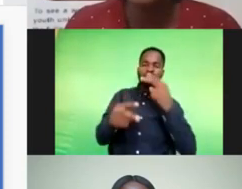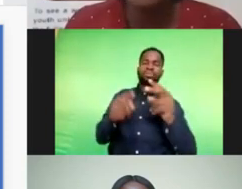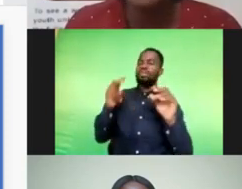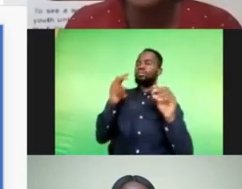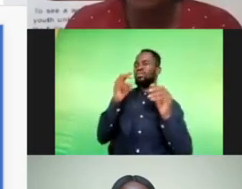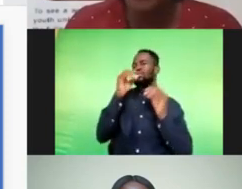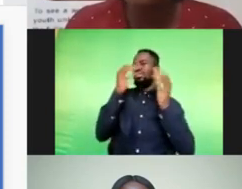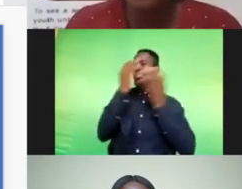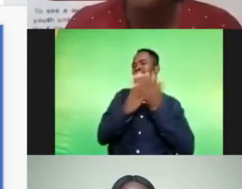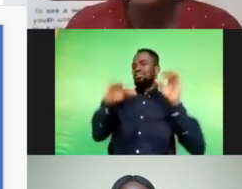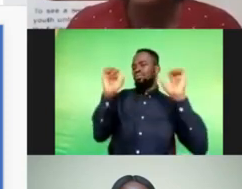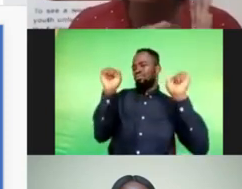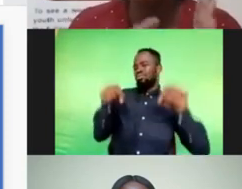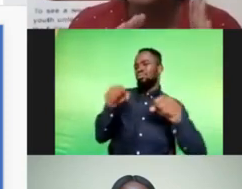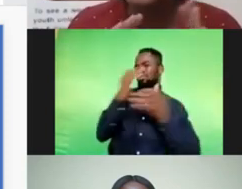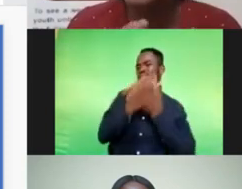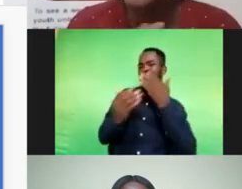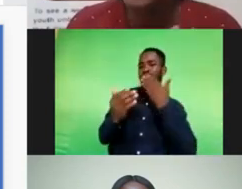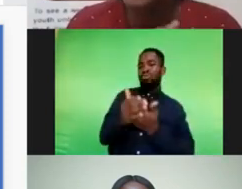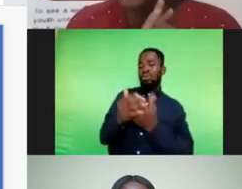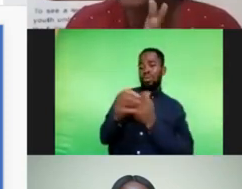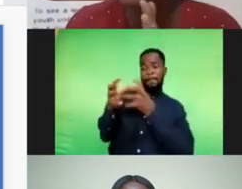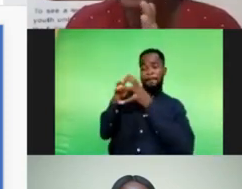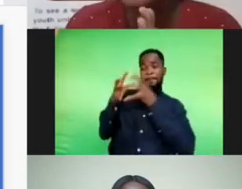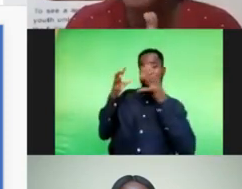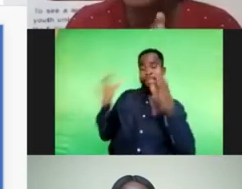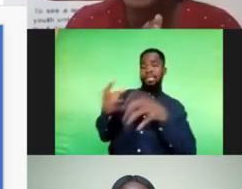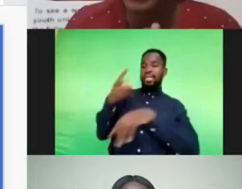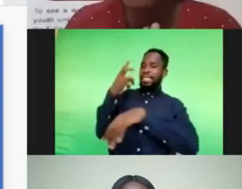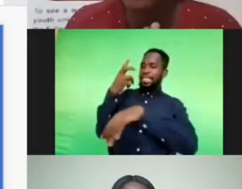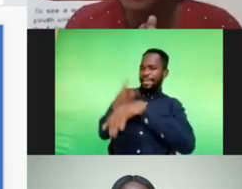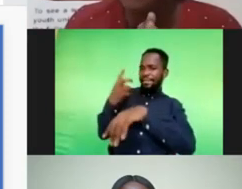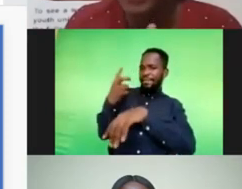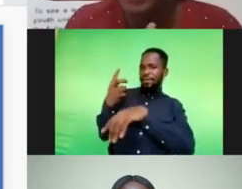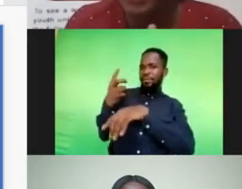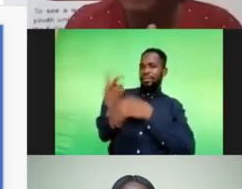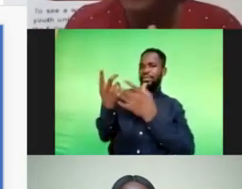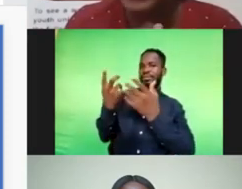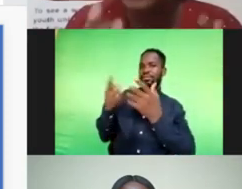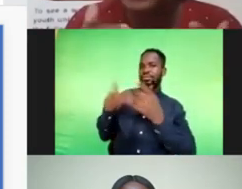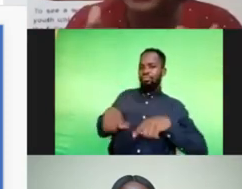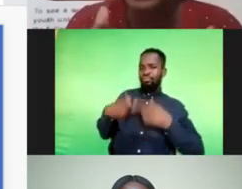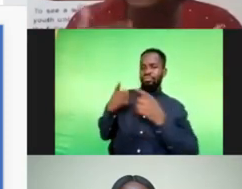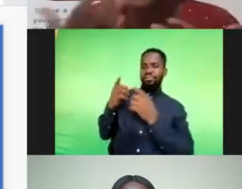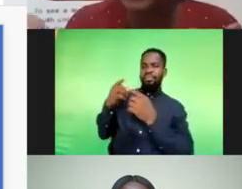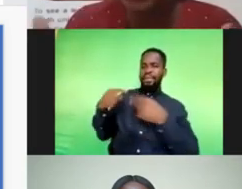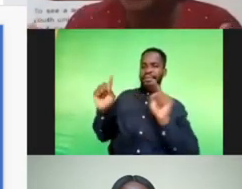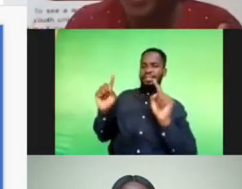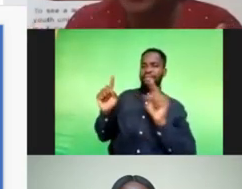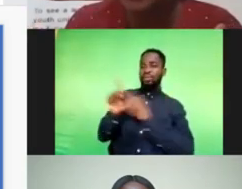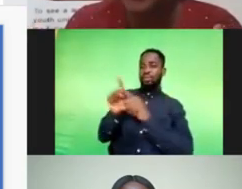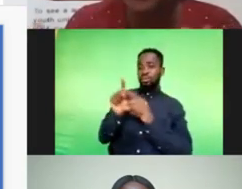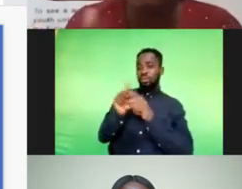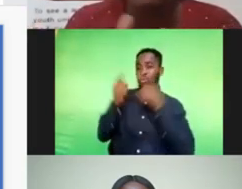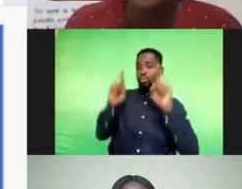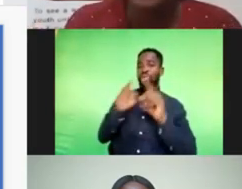And the majority, however, have difficulty using language effectively, especially when they talk to